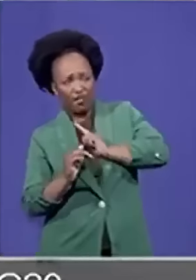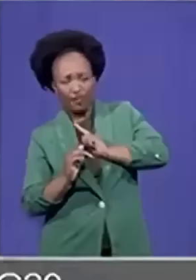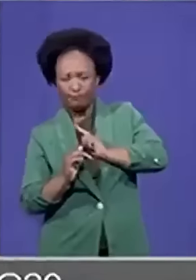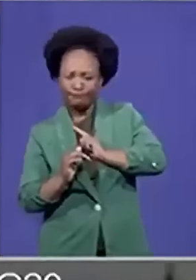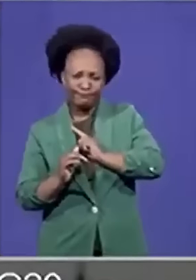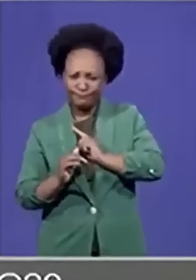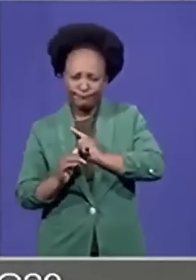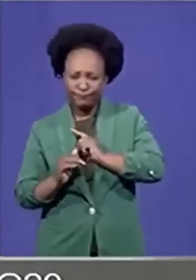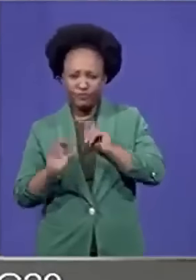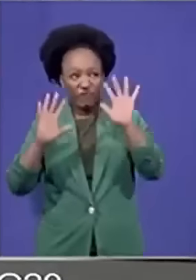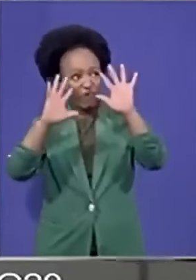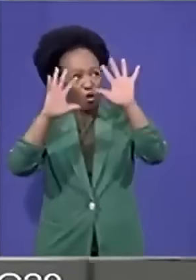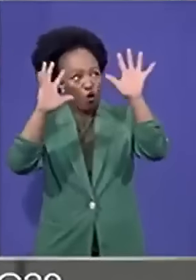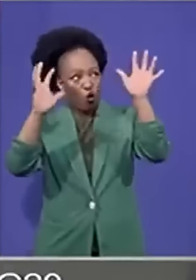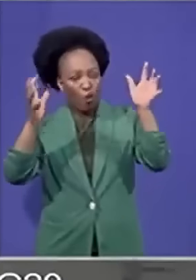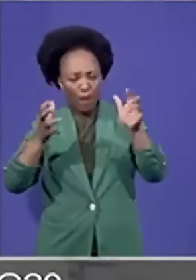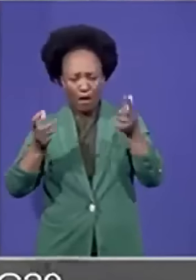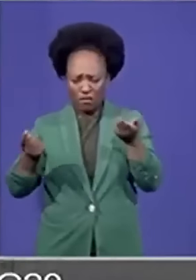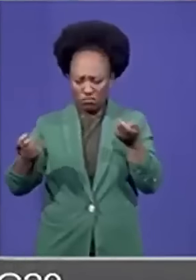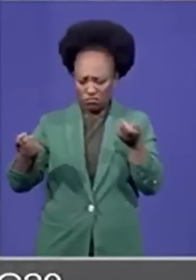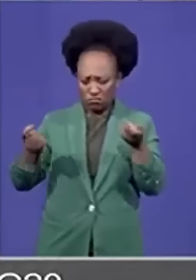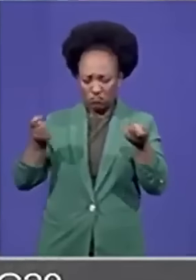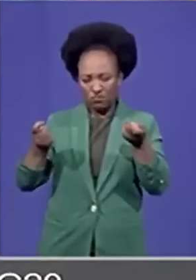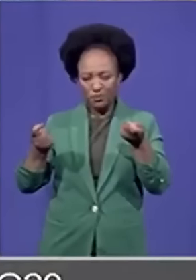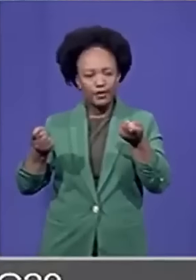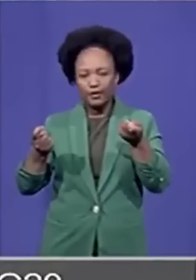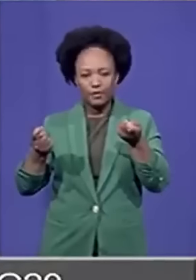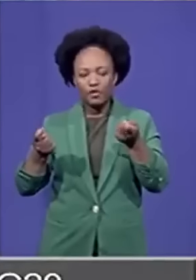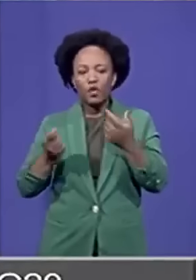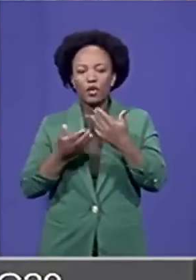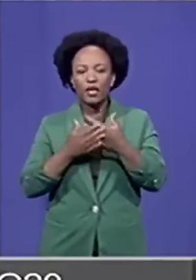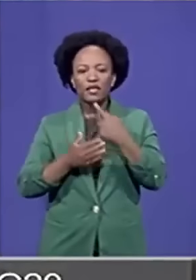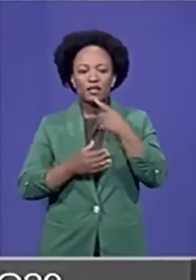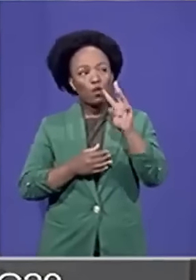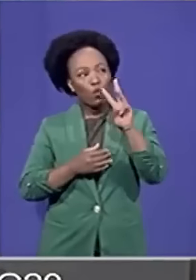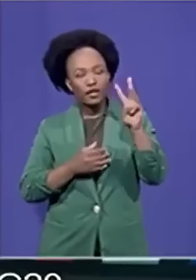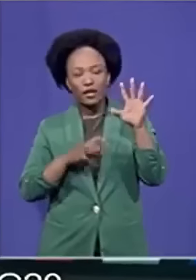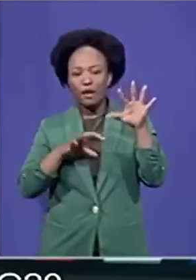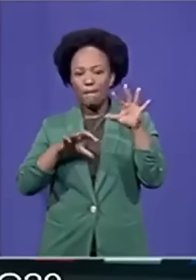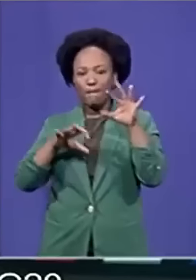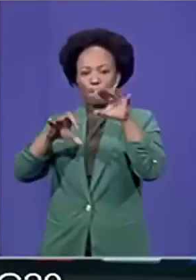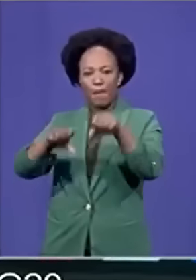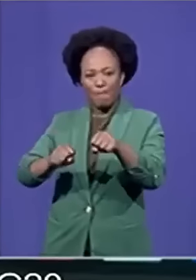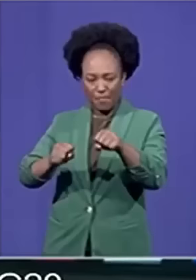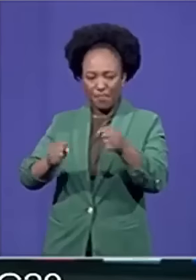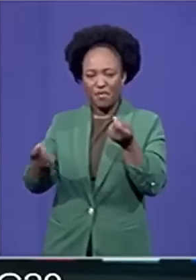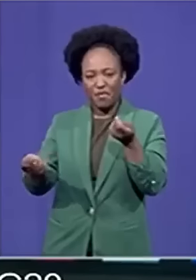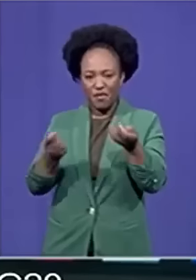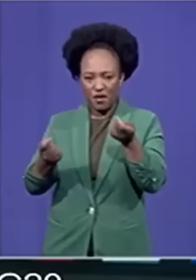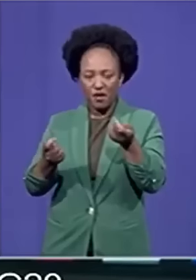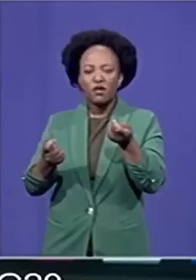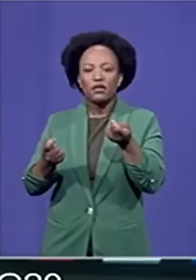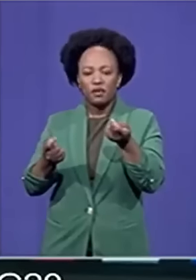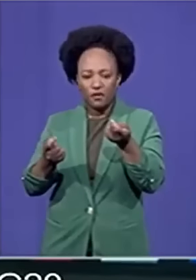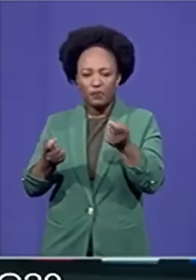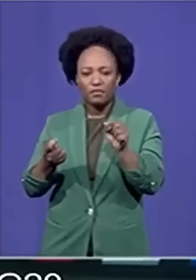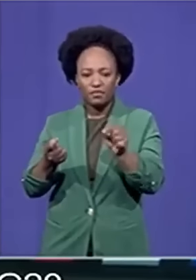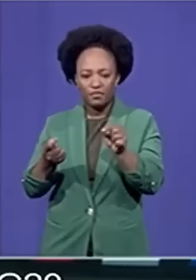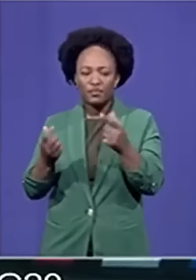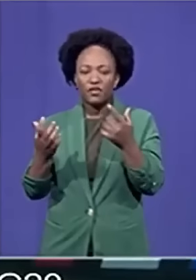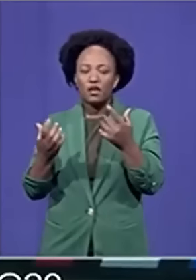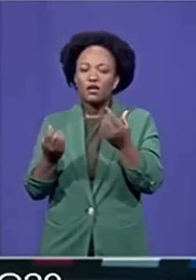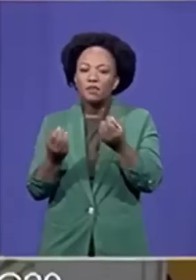ya global domination re kana ra ibitsa colonialism, colonial power ya hlaya mona mona